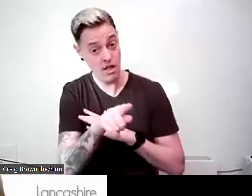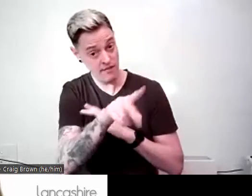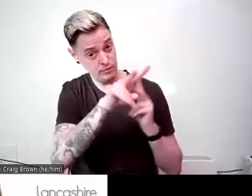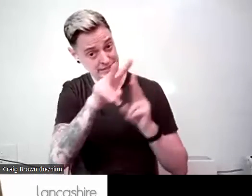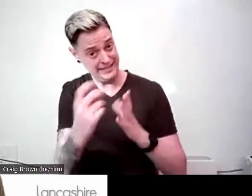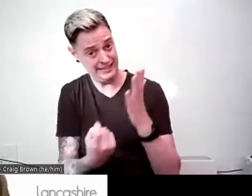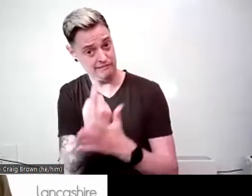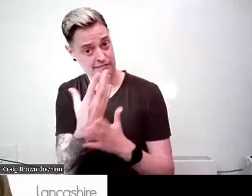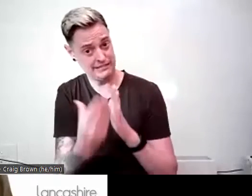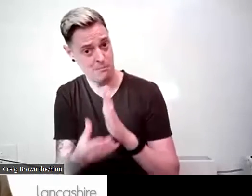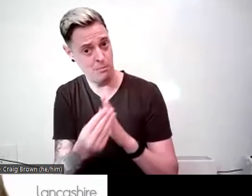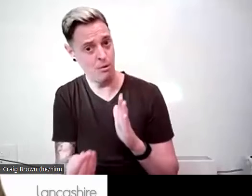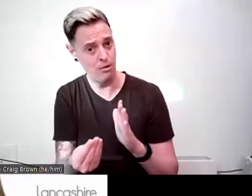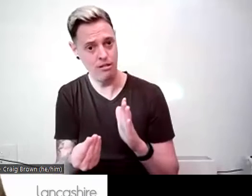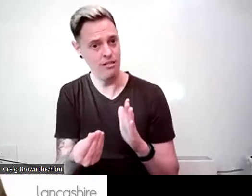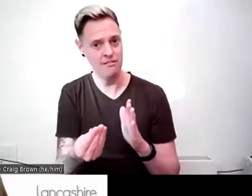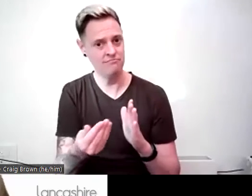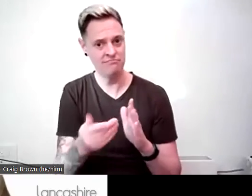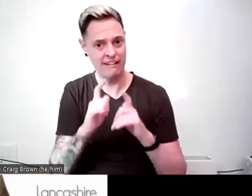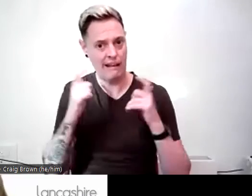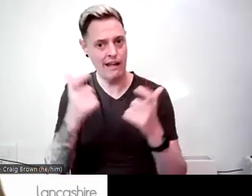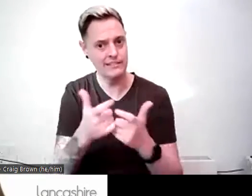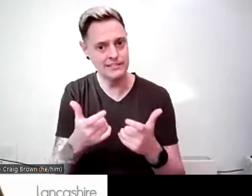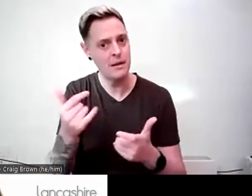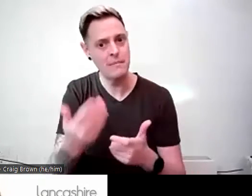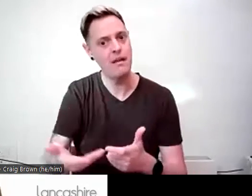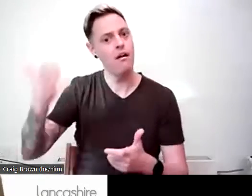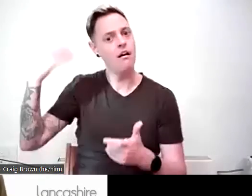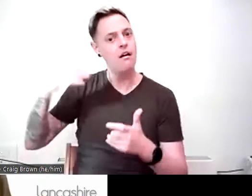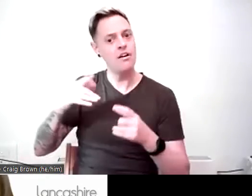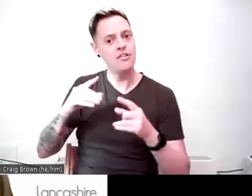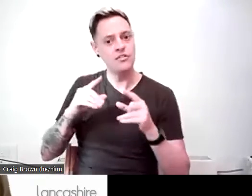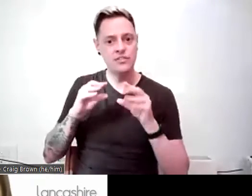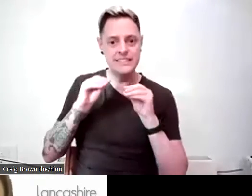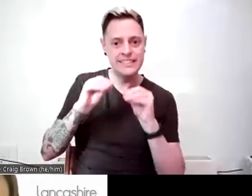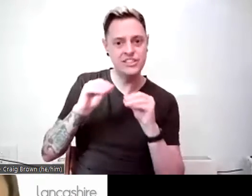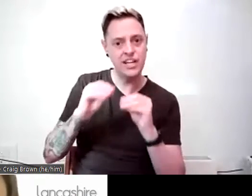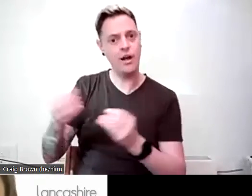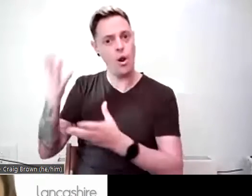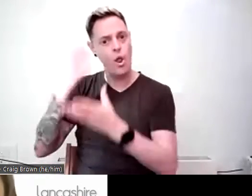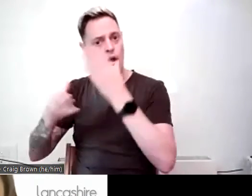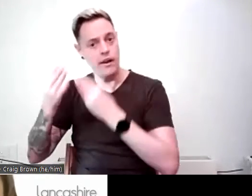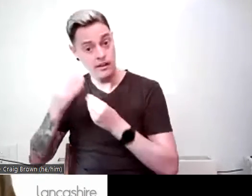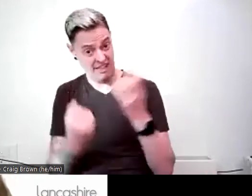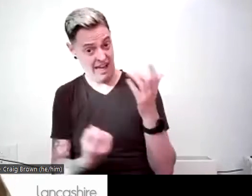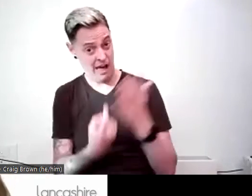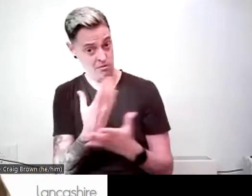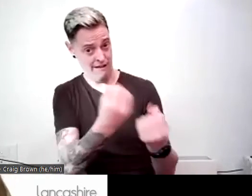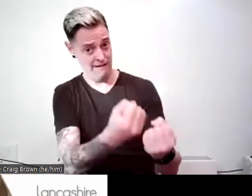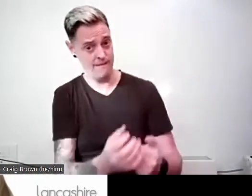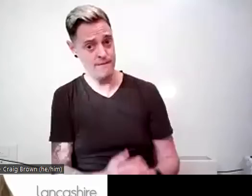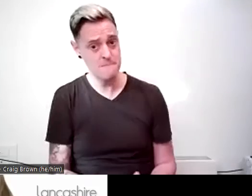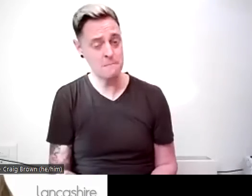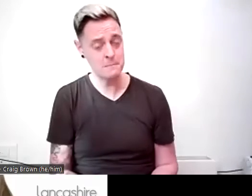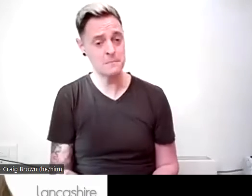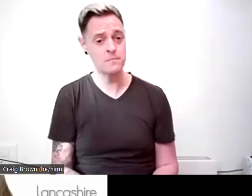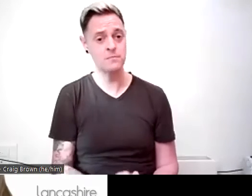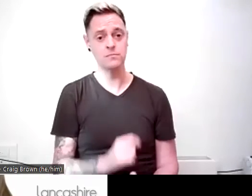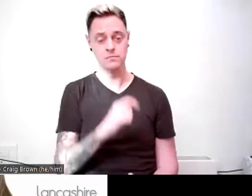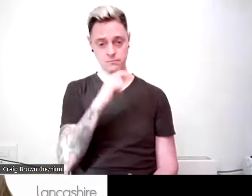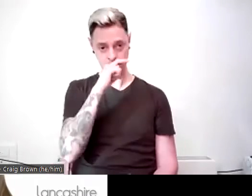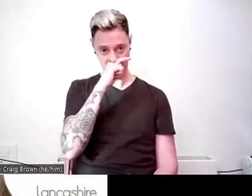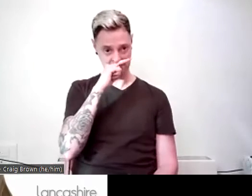in classes and stuff like that, when you were teaching, practicing, learning? Yeah, definitely. I've